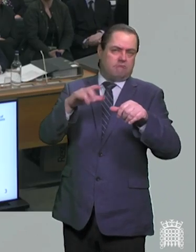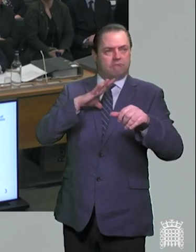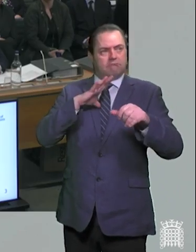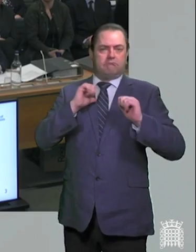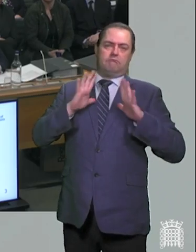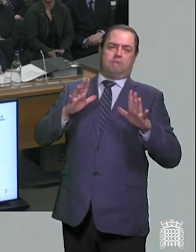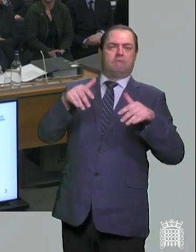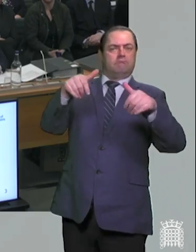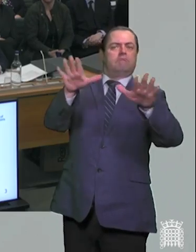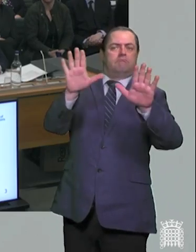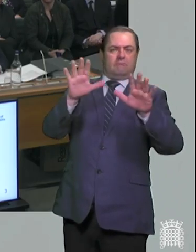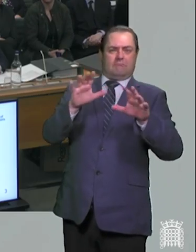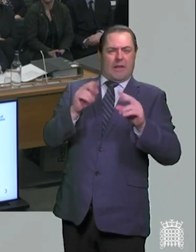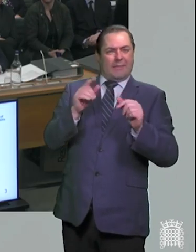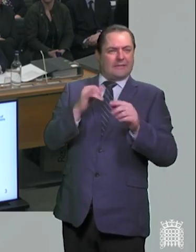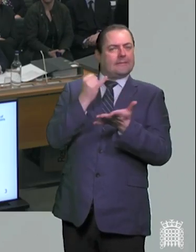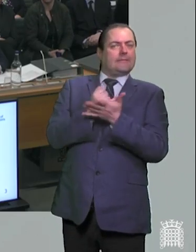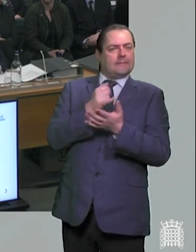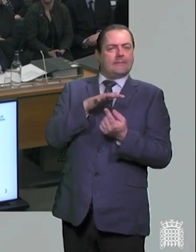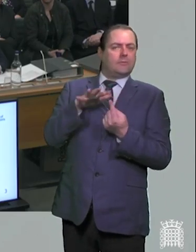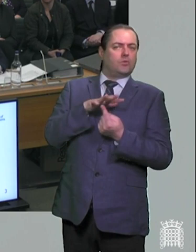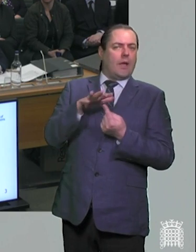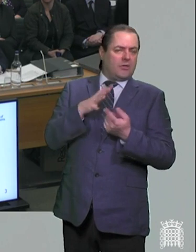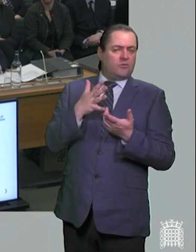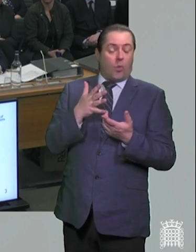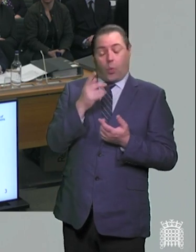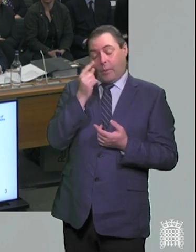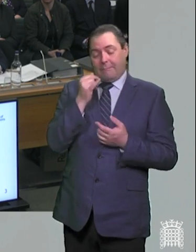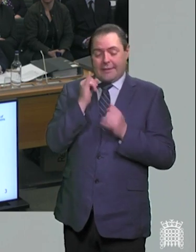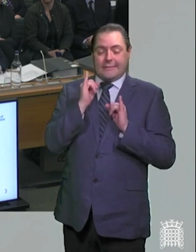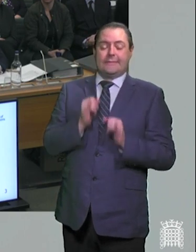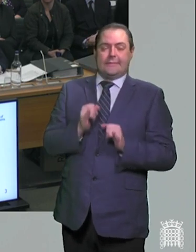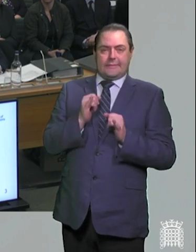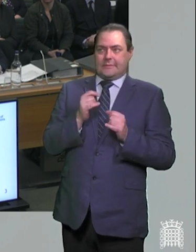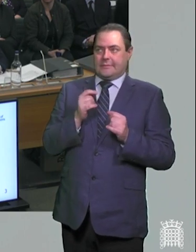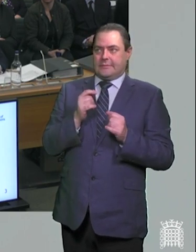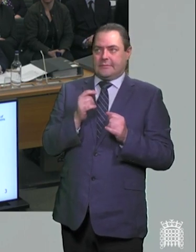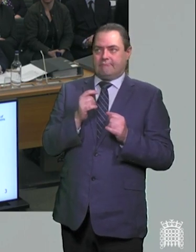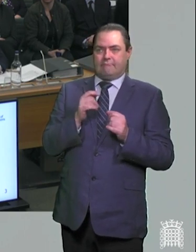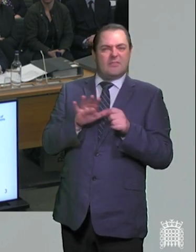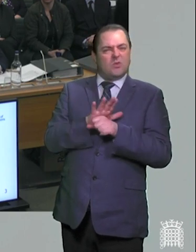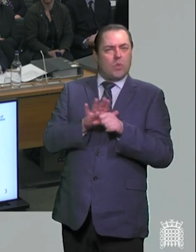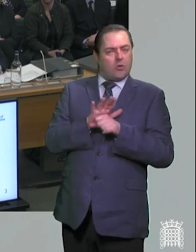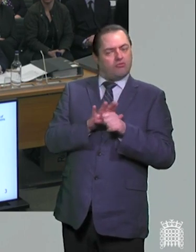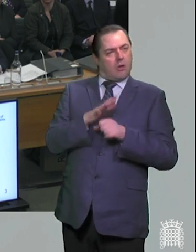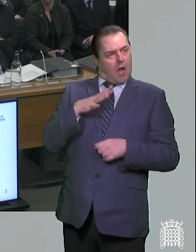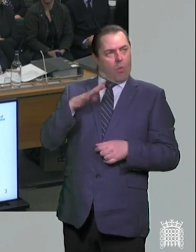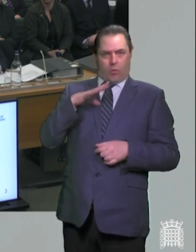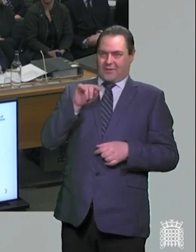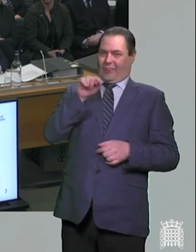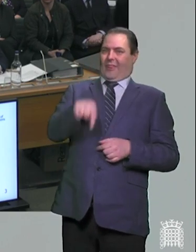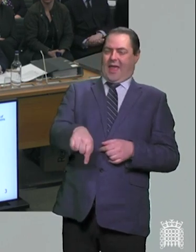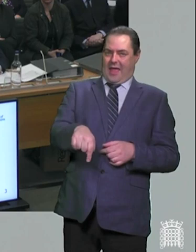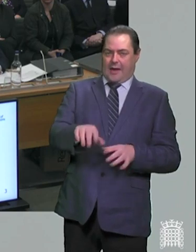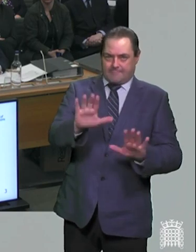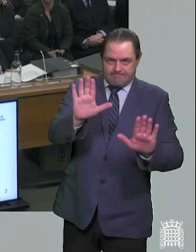the building in pretty acrimonious circumstances, or what were potentially acrimonious circumstances. It was important for me to be